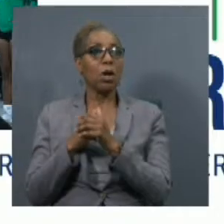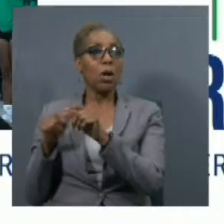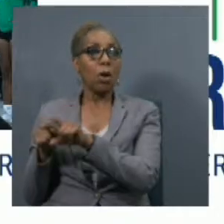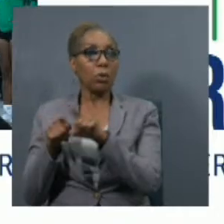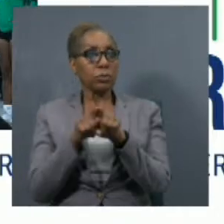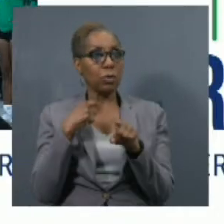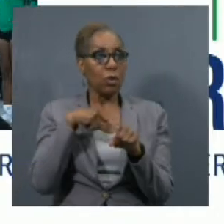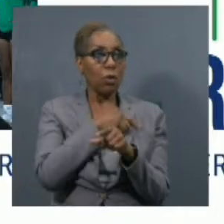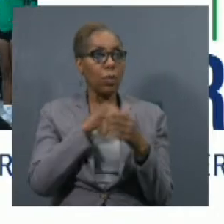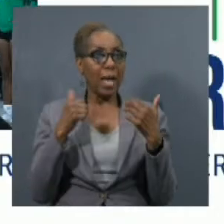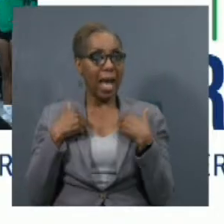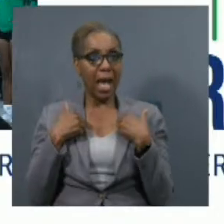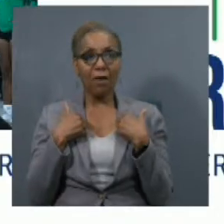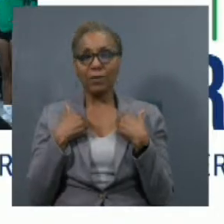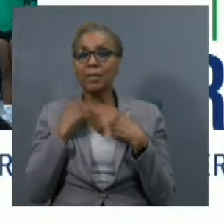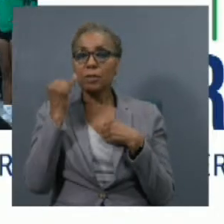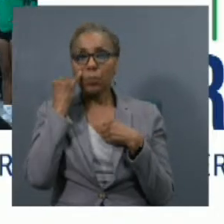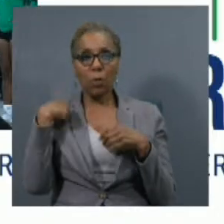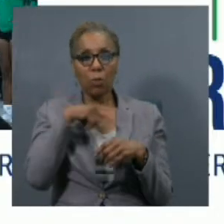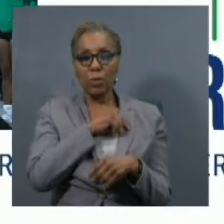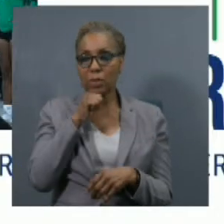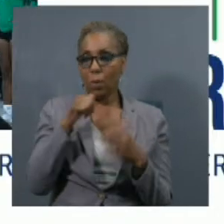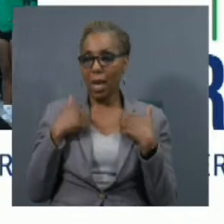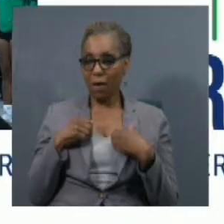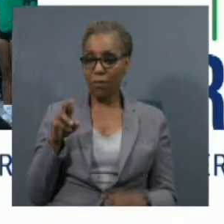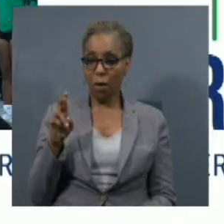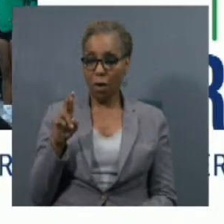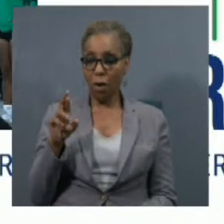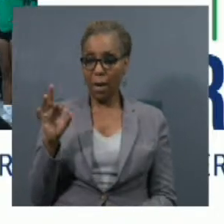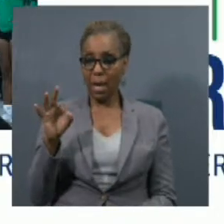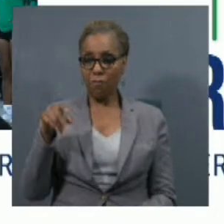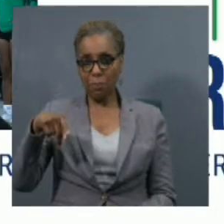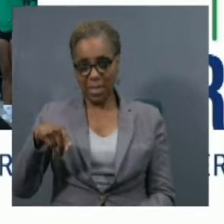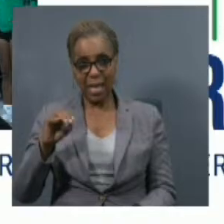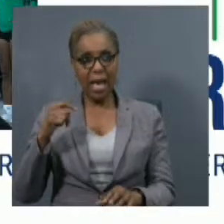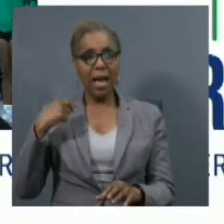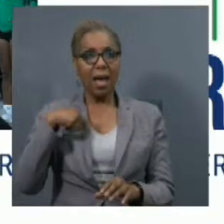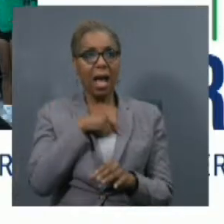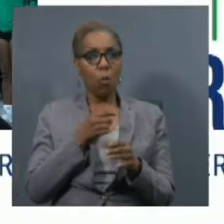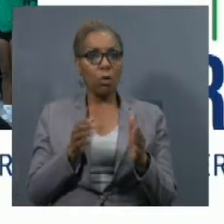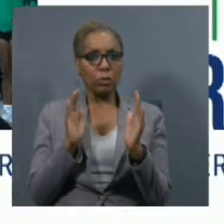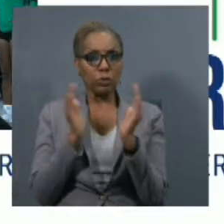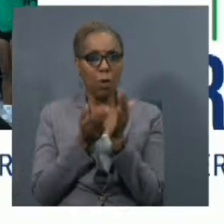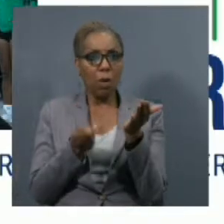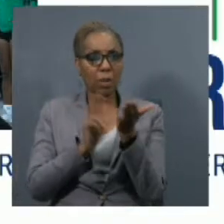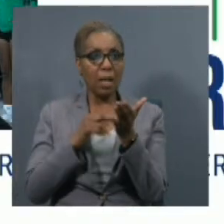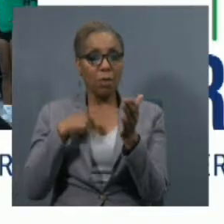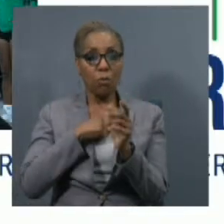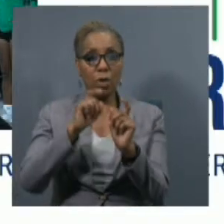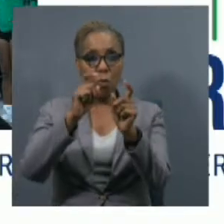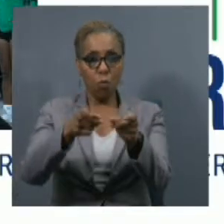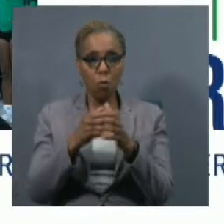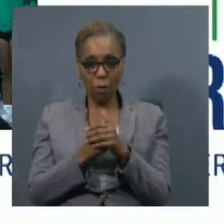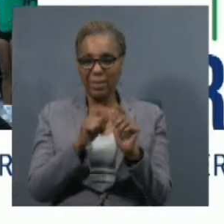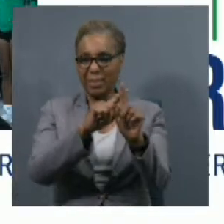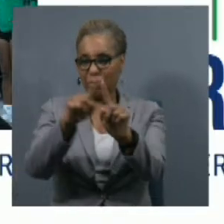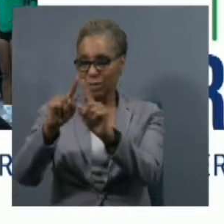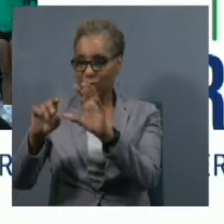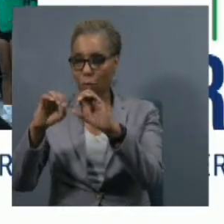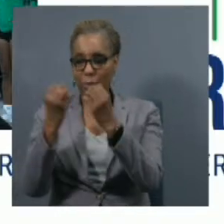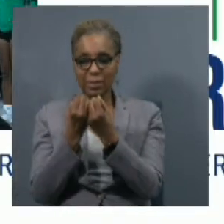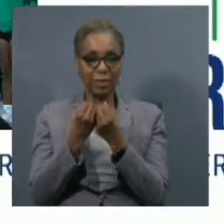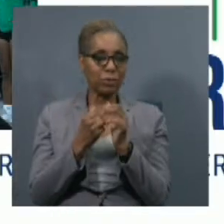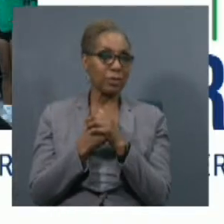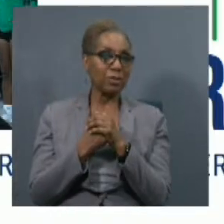we have when we don't have RFPs going out are always going to be our small contracts. That's where we are able to award different organizations